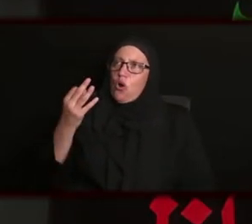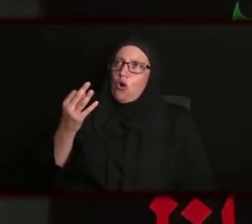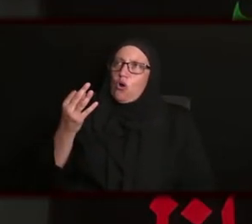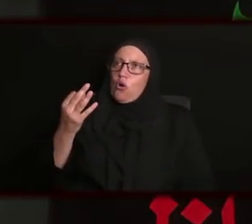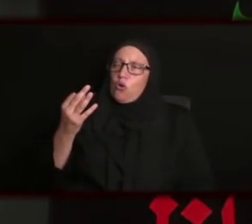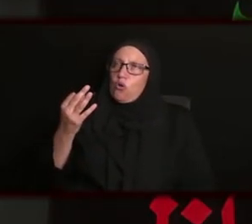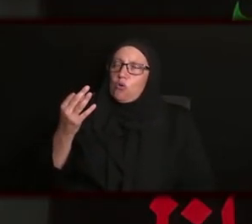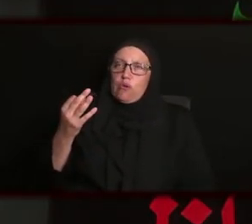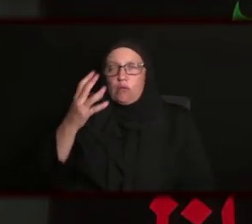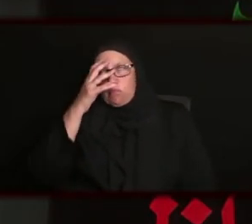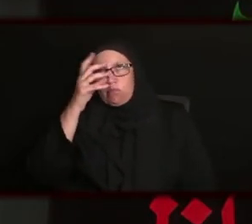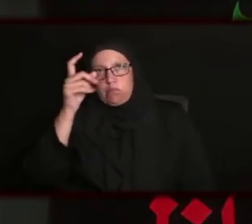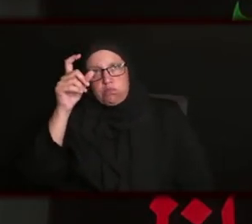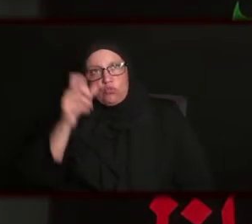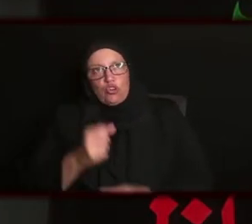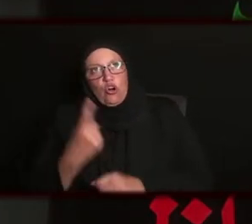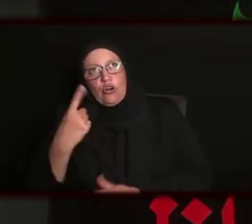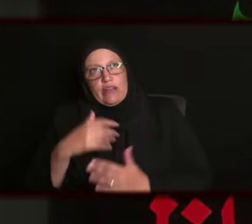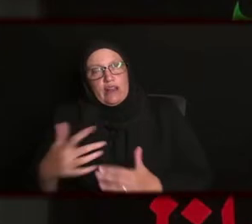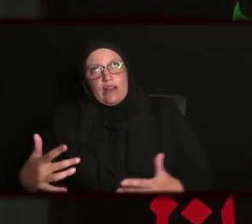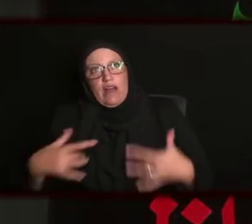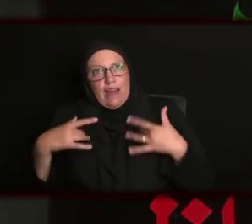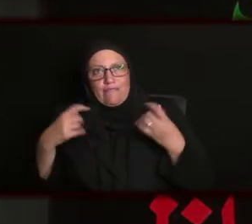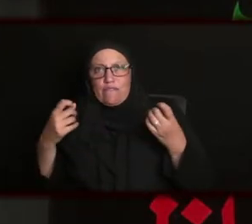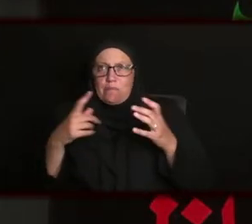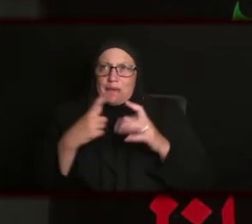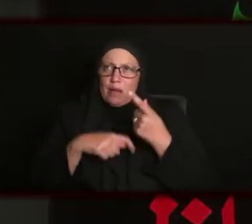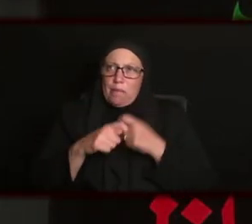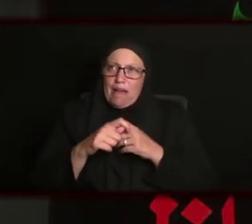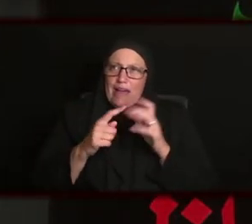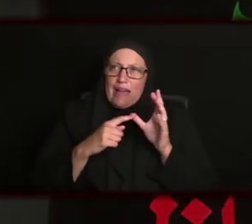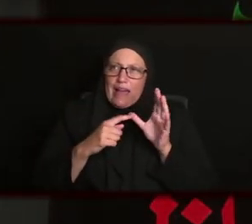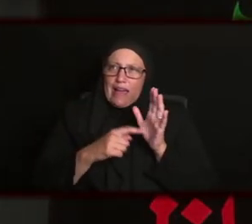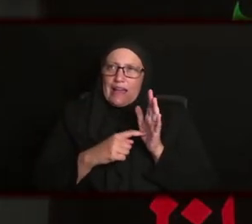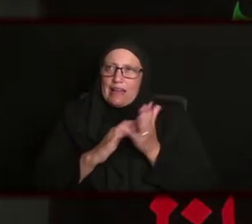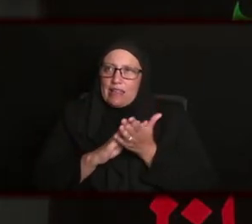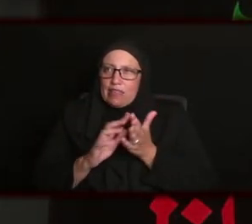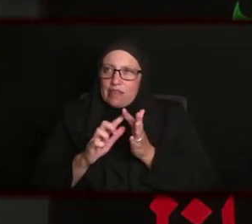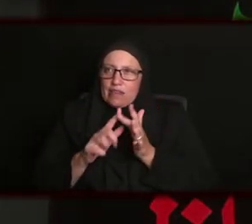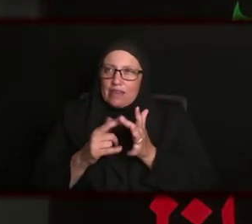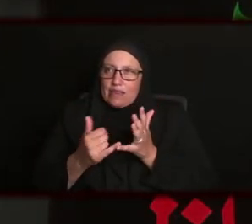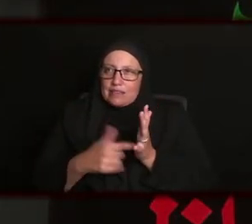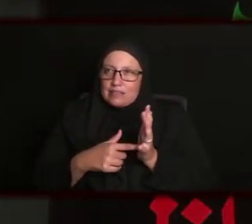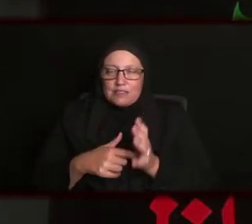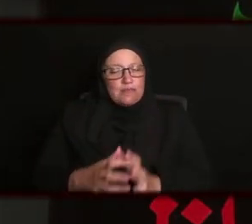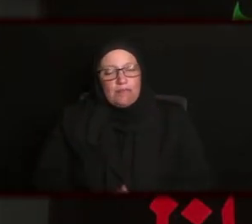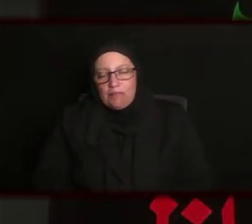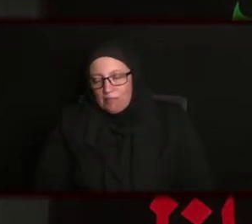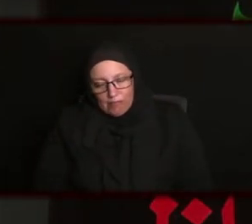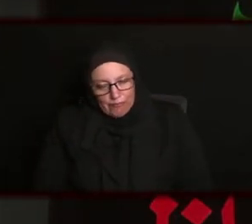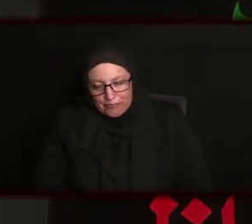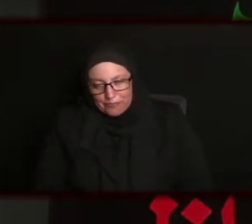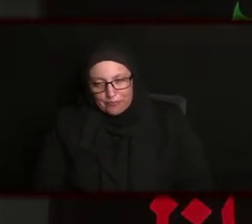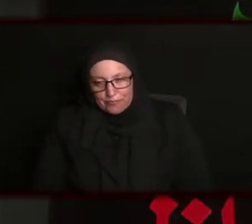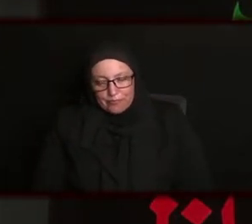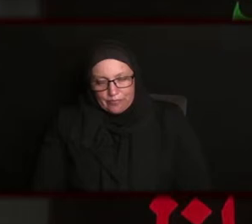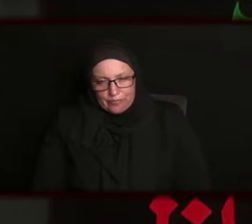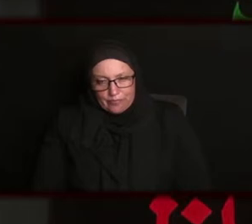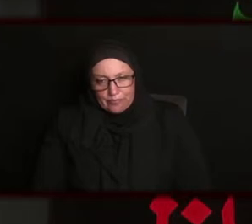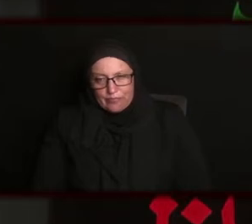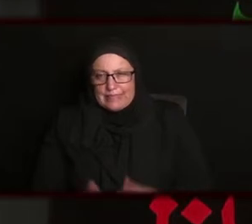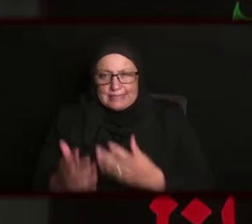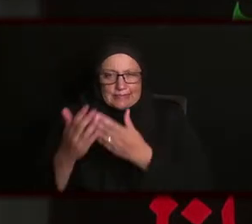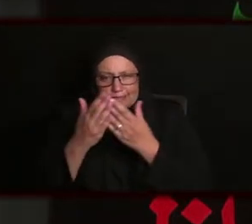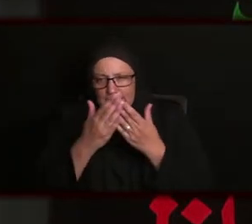shu. That's not what their conclusion is. These people have a different conclusion when they study and they examine the